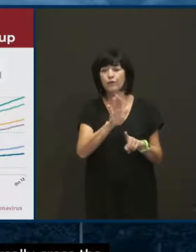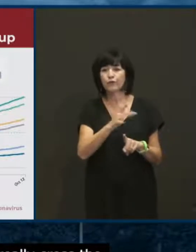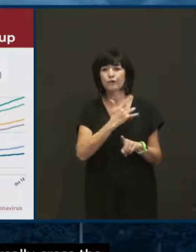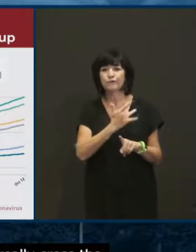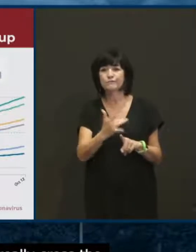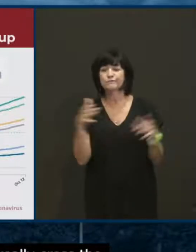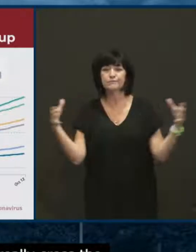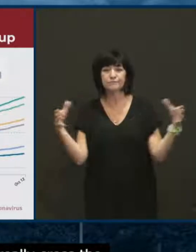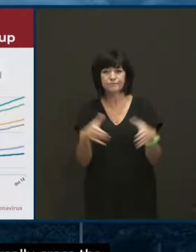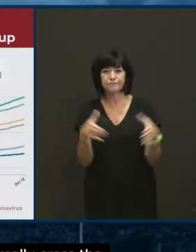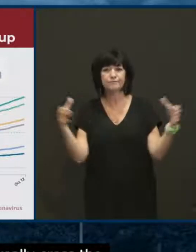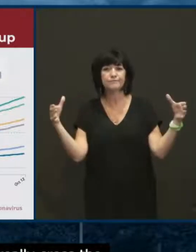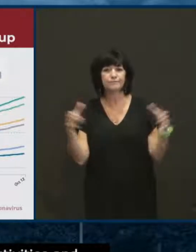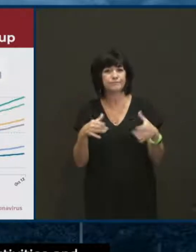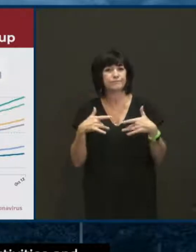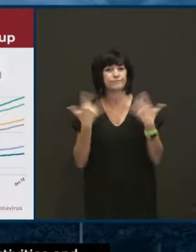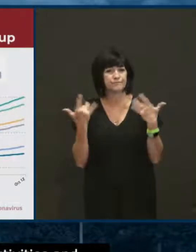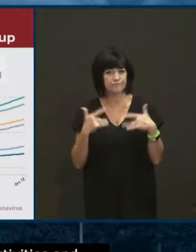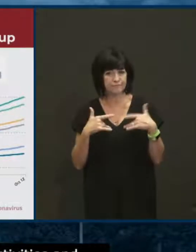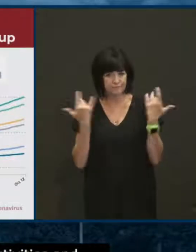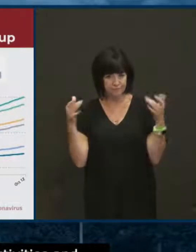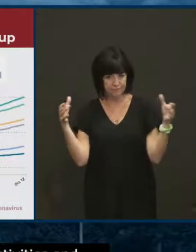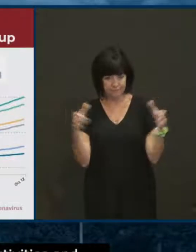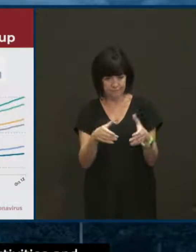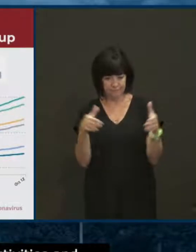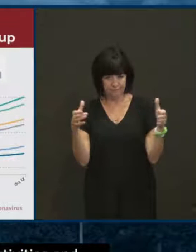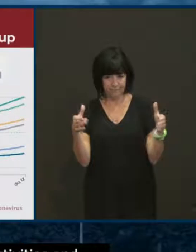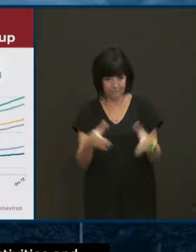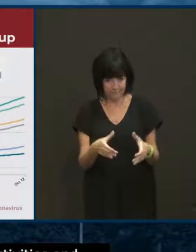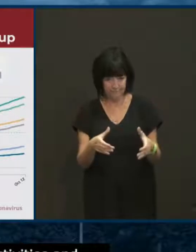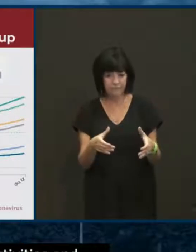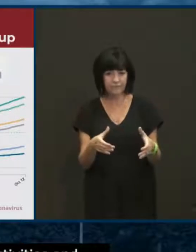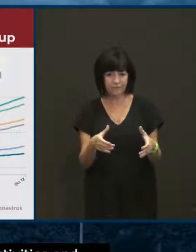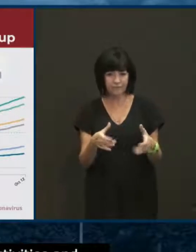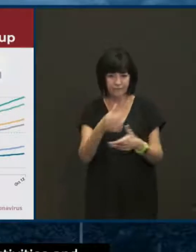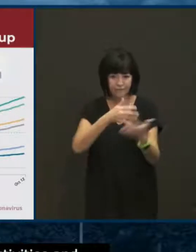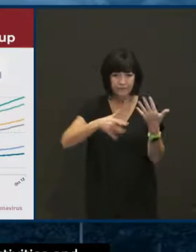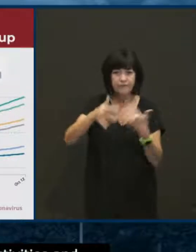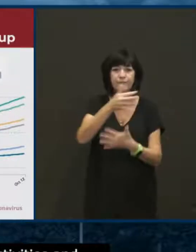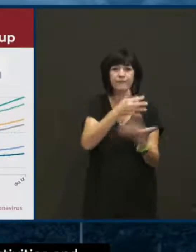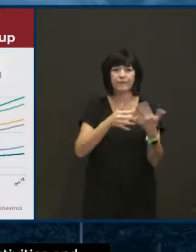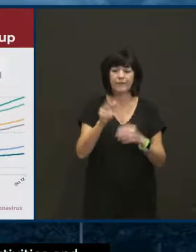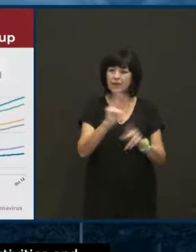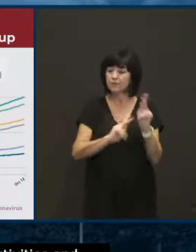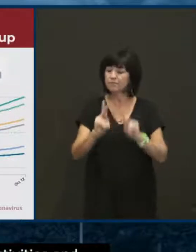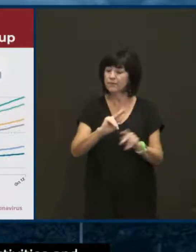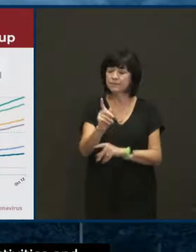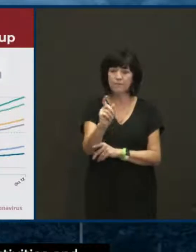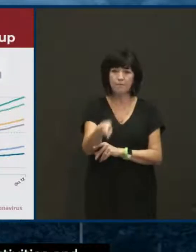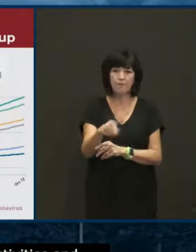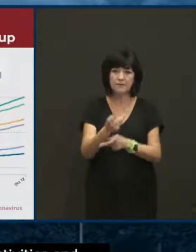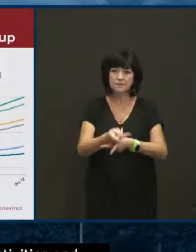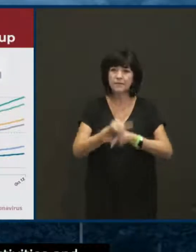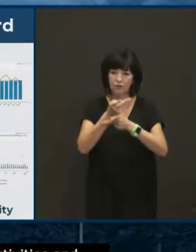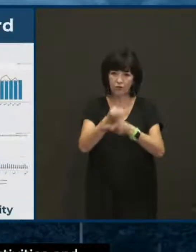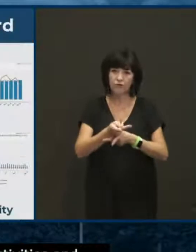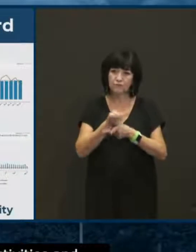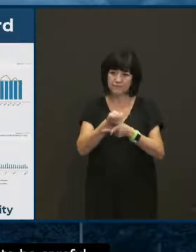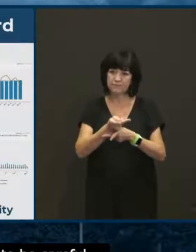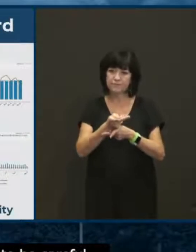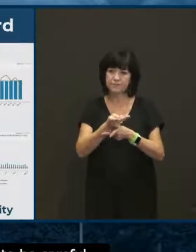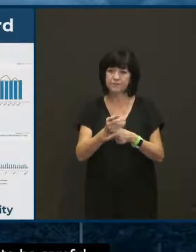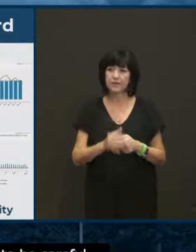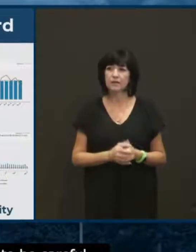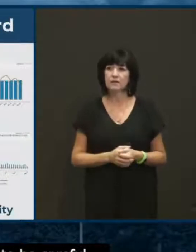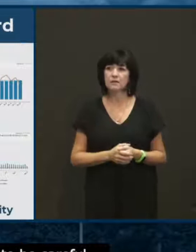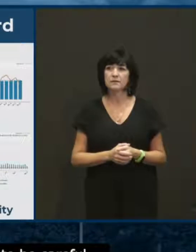indoor places where people congregate, and just folks need to be very careful there. So let's take a look at